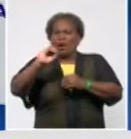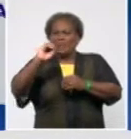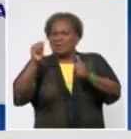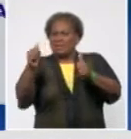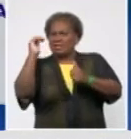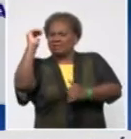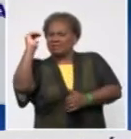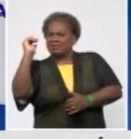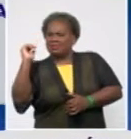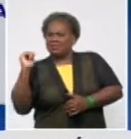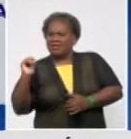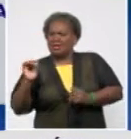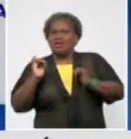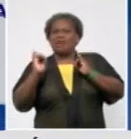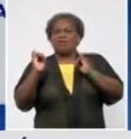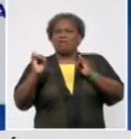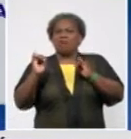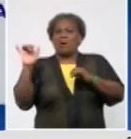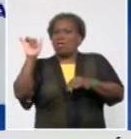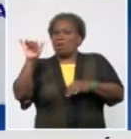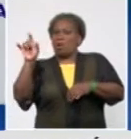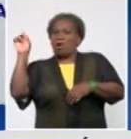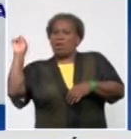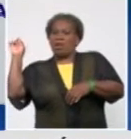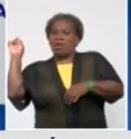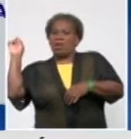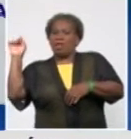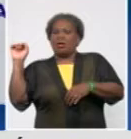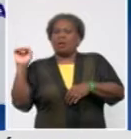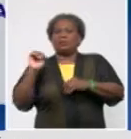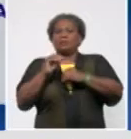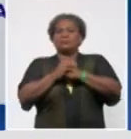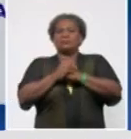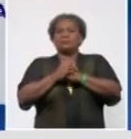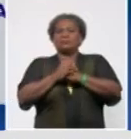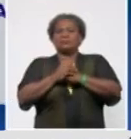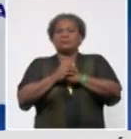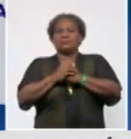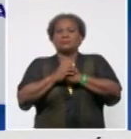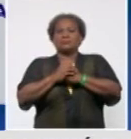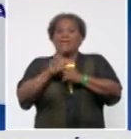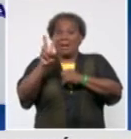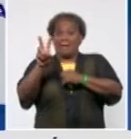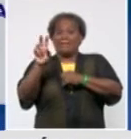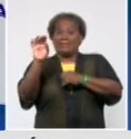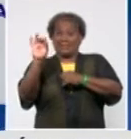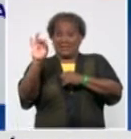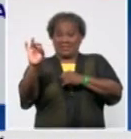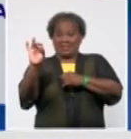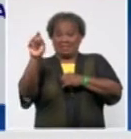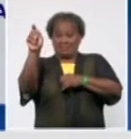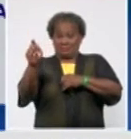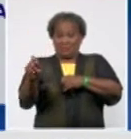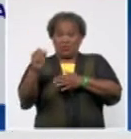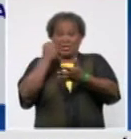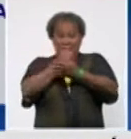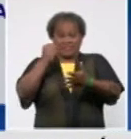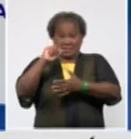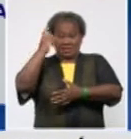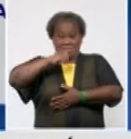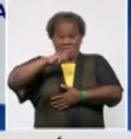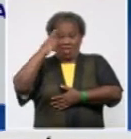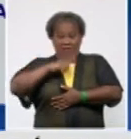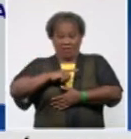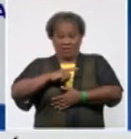to Venezuela, and 1 to Ciro Redondo. In Santi Espíritu, the 2 diagnosed cases belong to